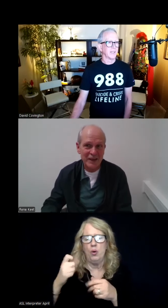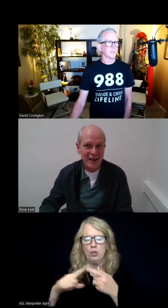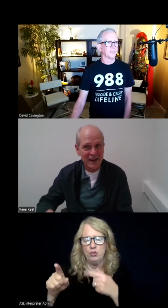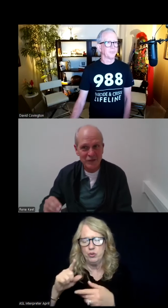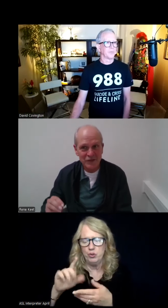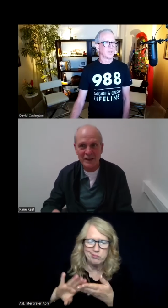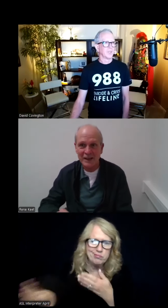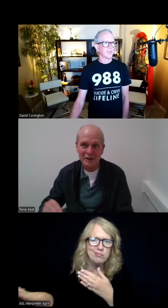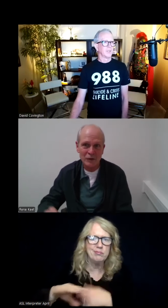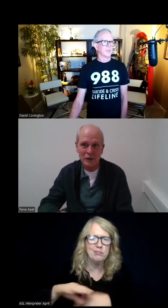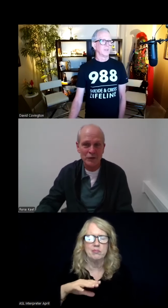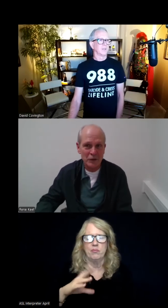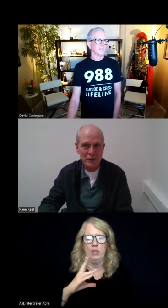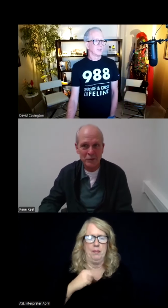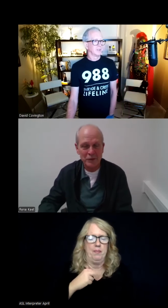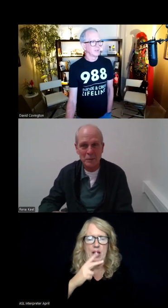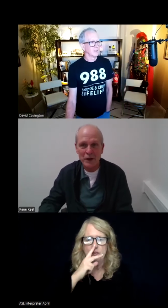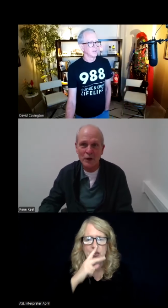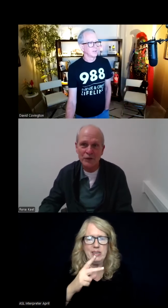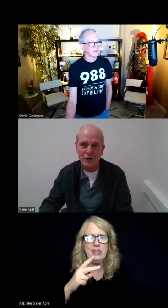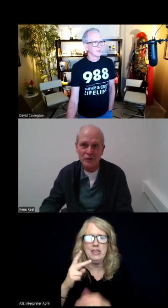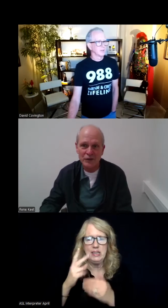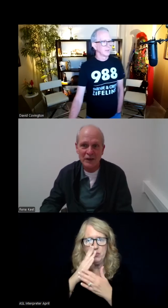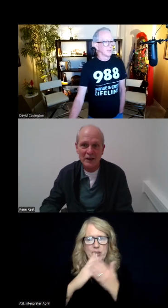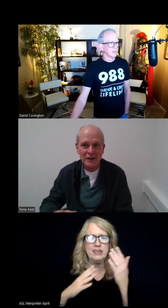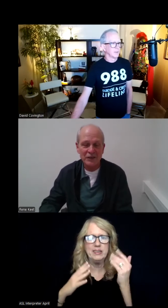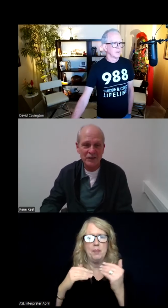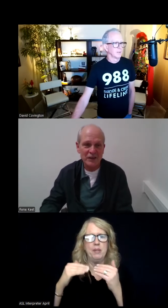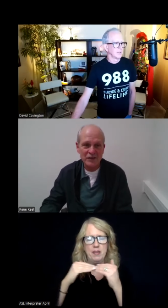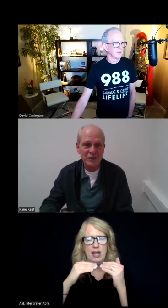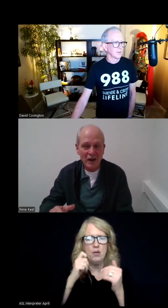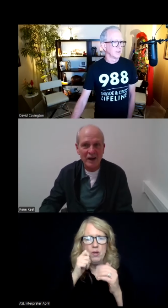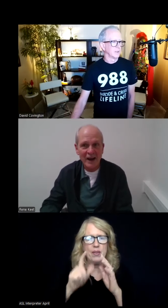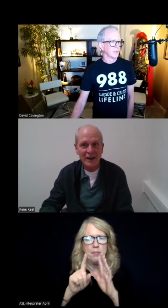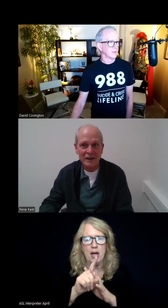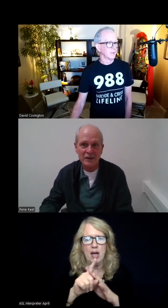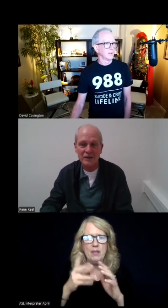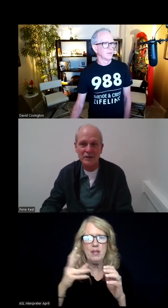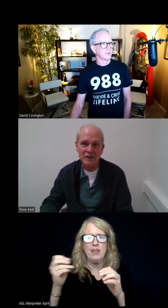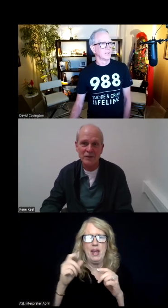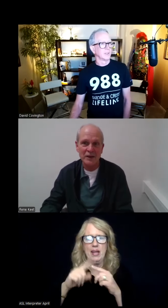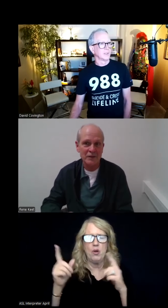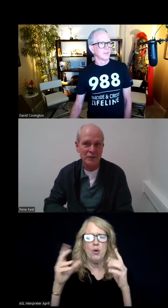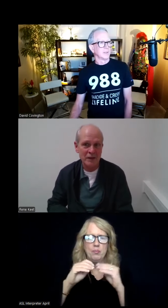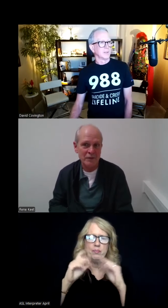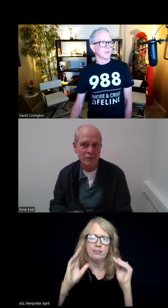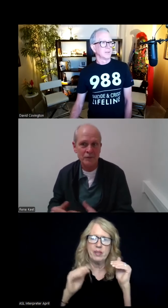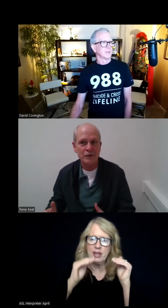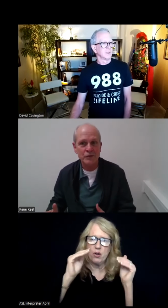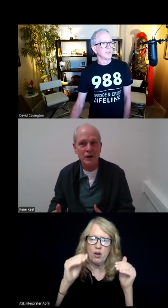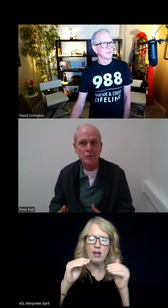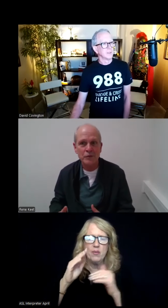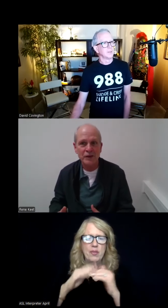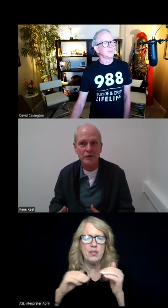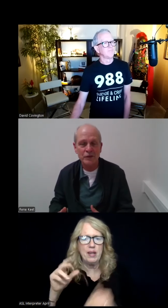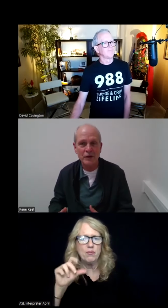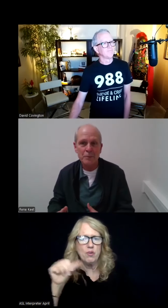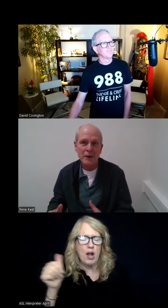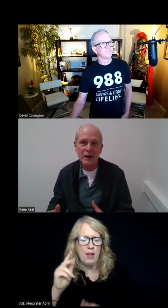it is there, and I've seen that looking also at the peer expert in my own service, that the sick rates are higher than for